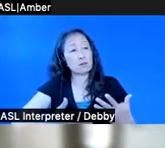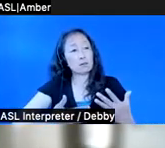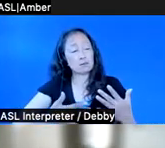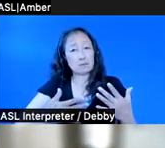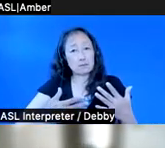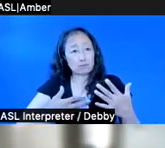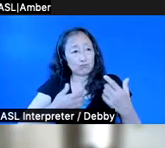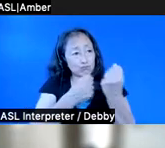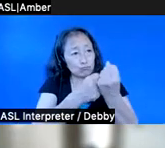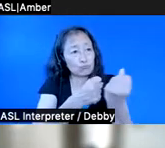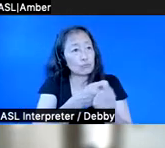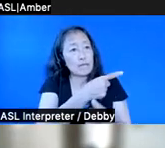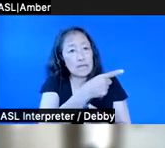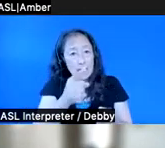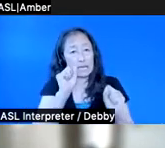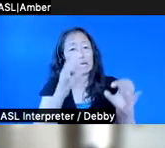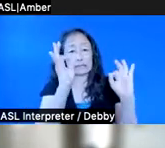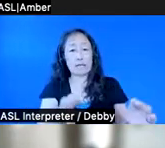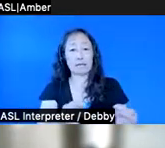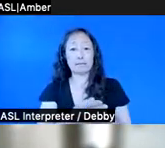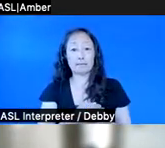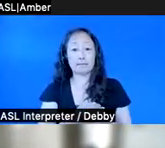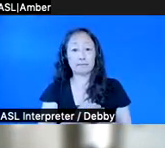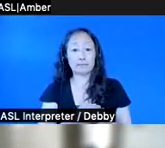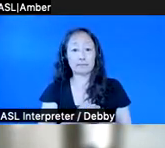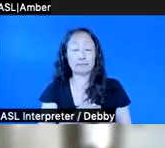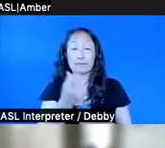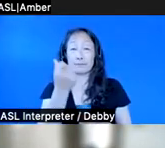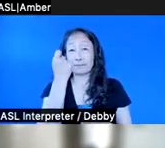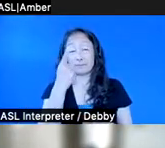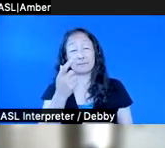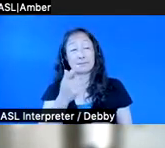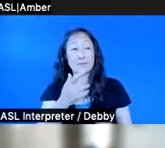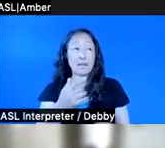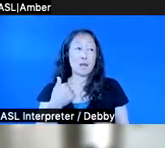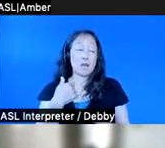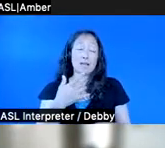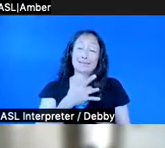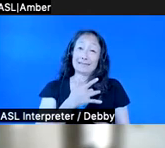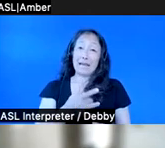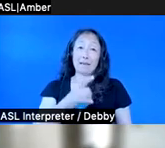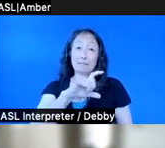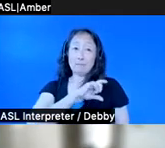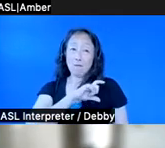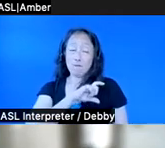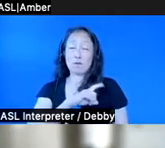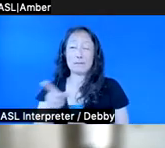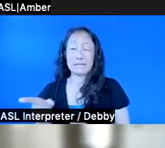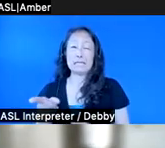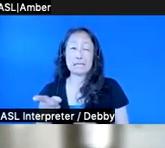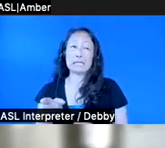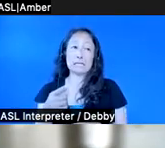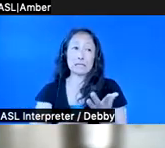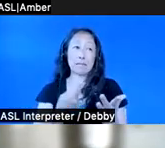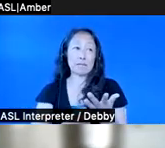certainly by us or anybody else, because law enforcement can sure make them feel like they're forced to cooperate. And if they don't want to go